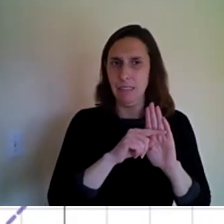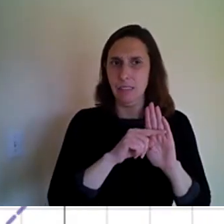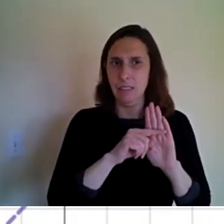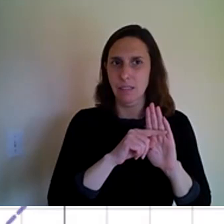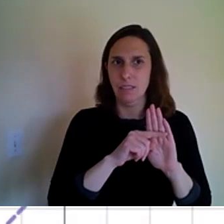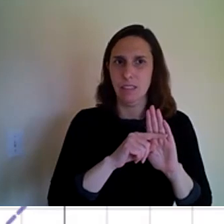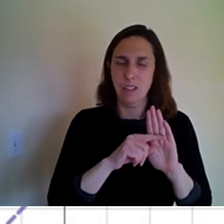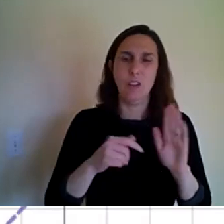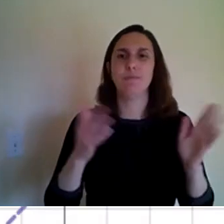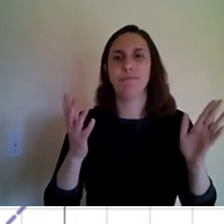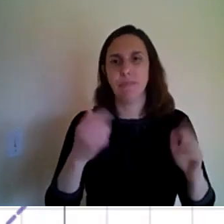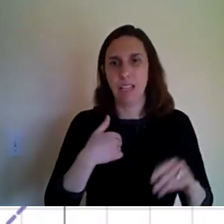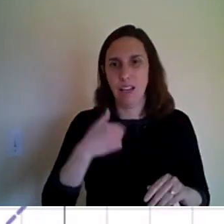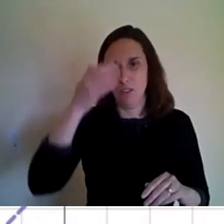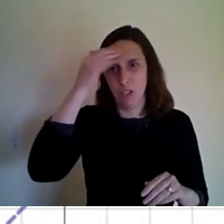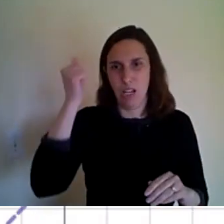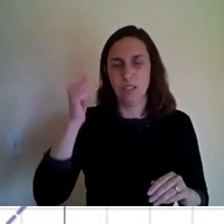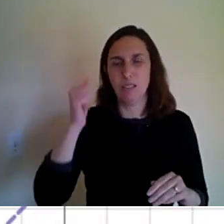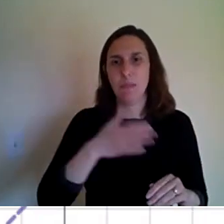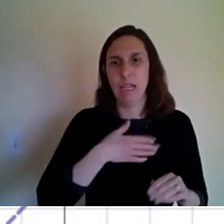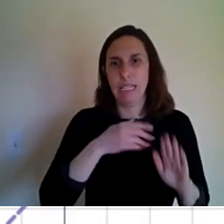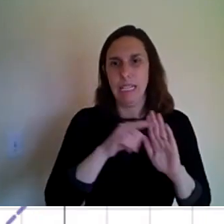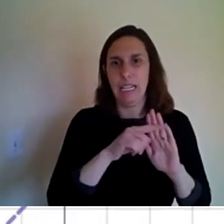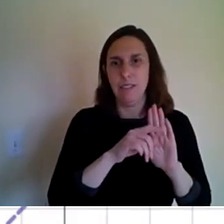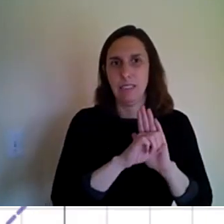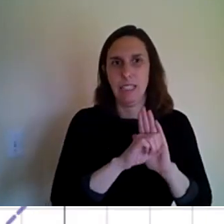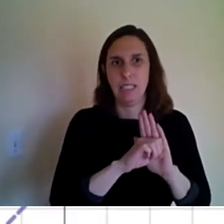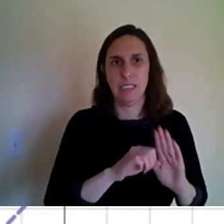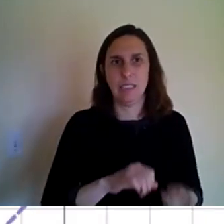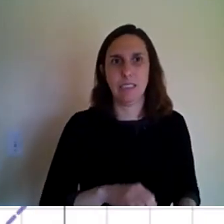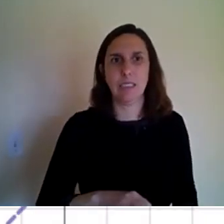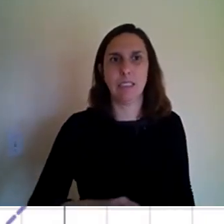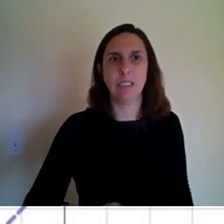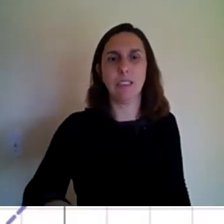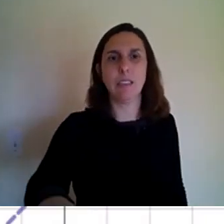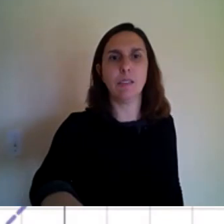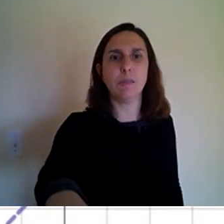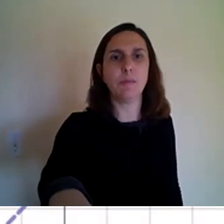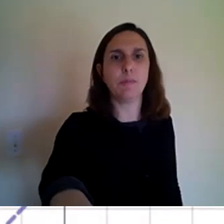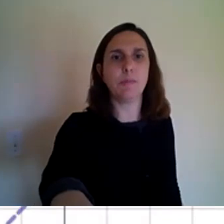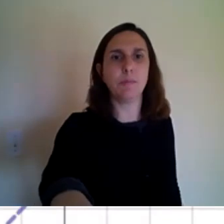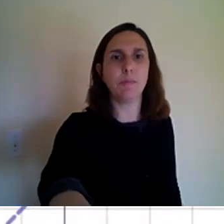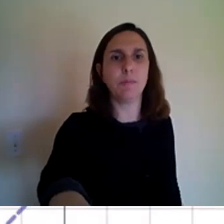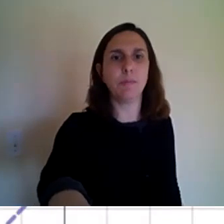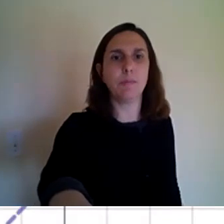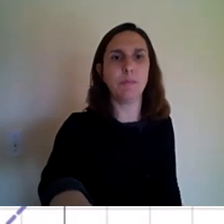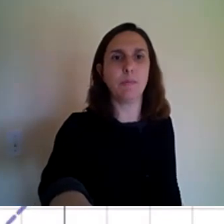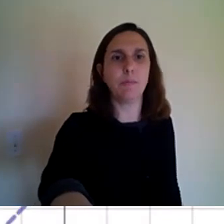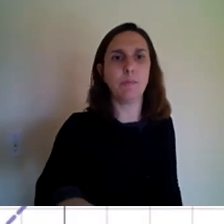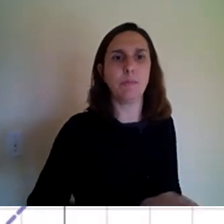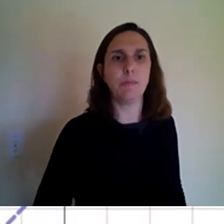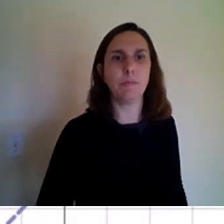I lost a negative sign. Me and my negative signs. So this comes down to a negative sign. Let's keep it